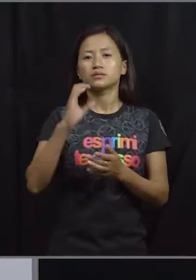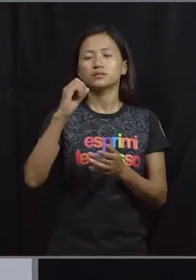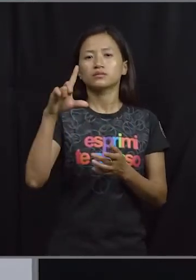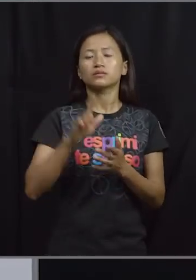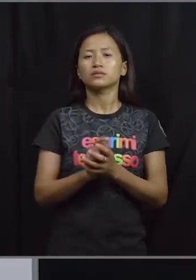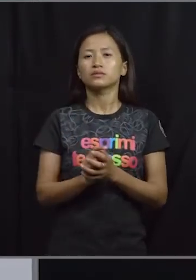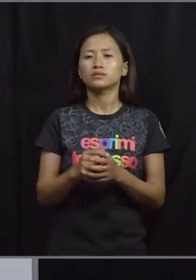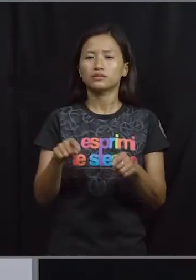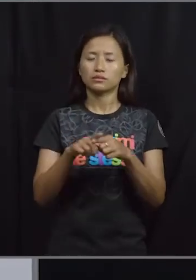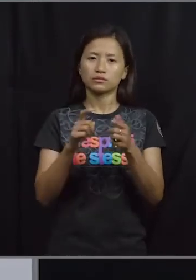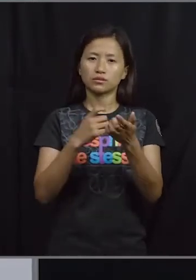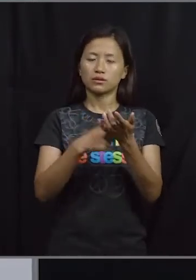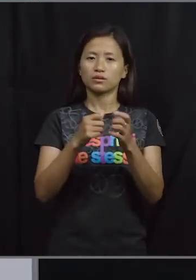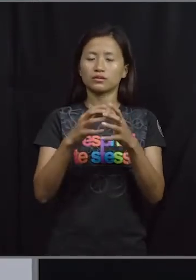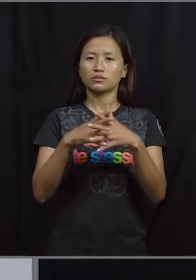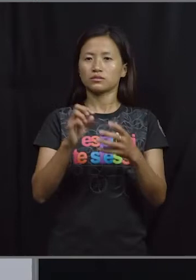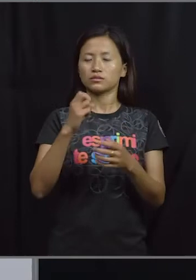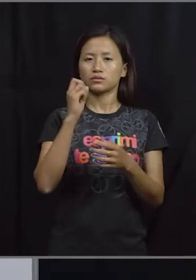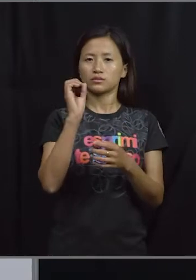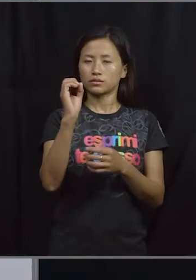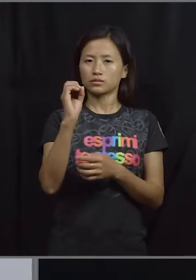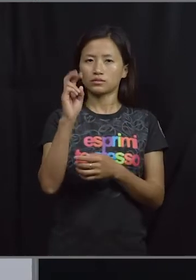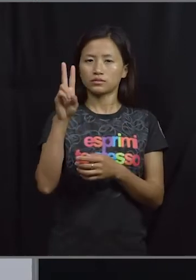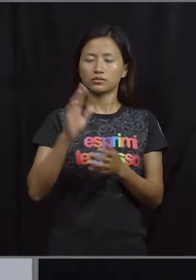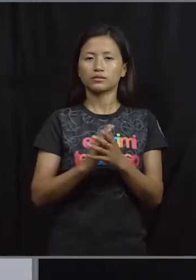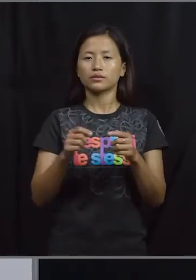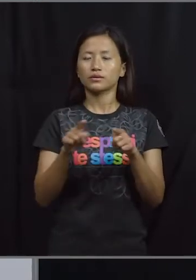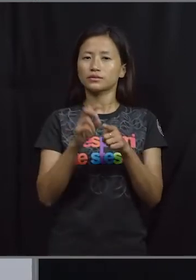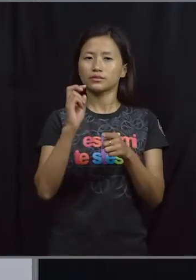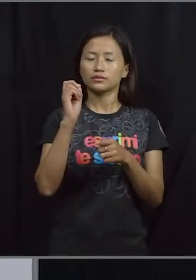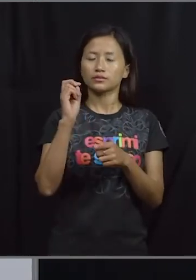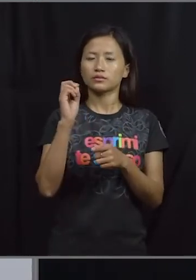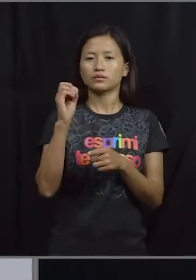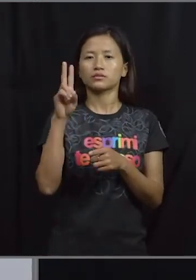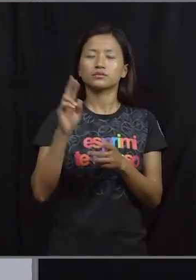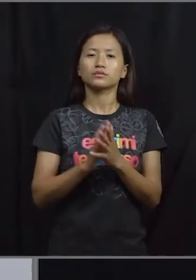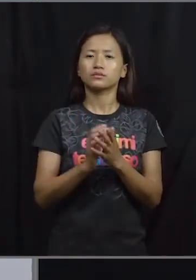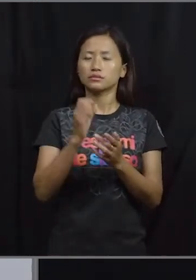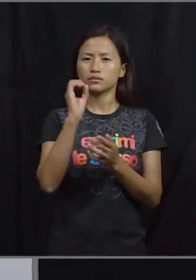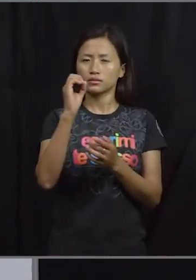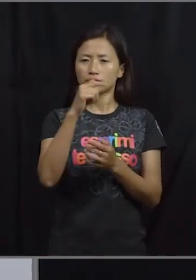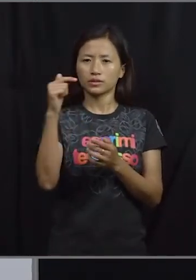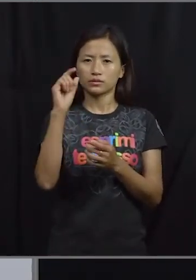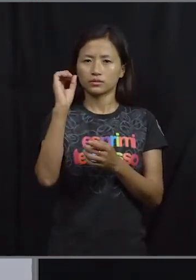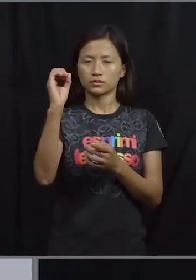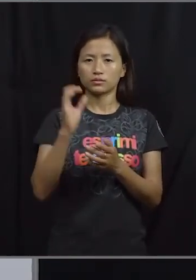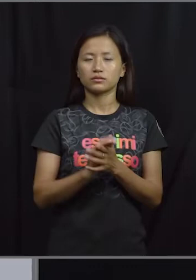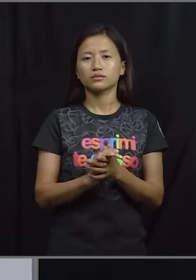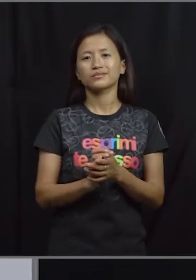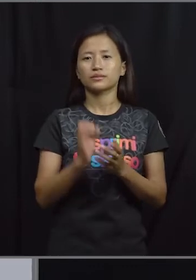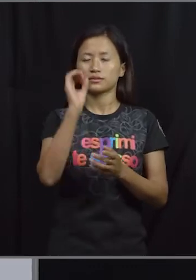and row and we get 0 2 0 1. If you multiply 0 minus 0, that is